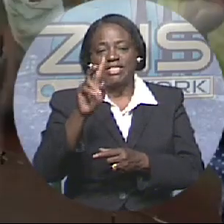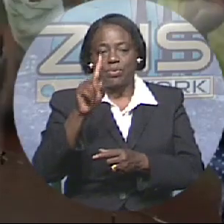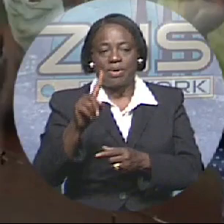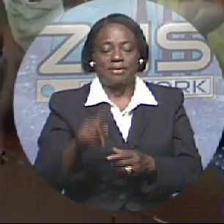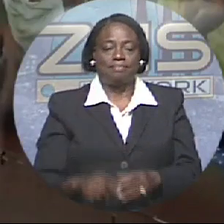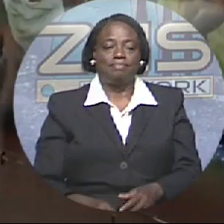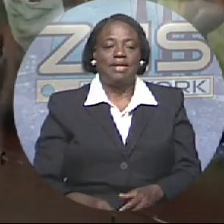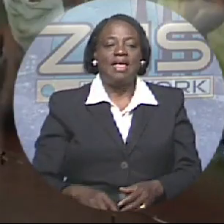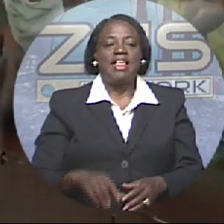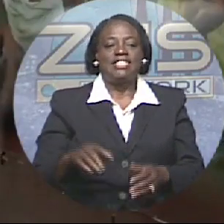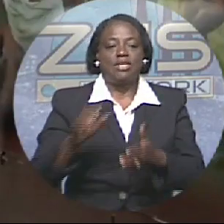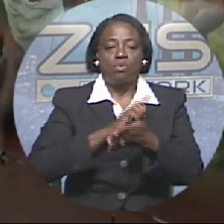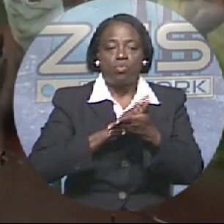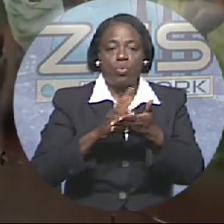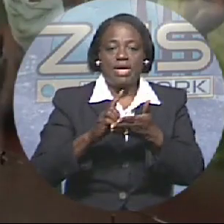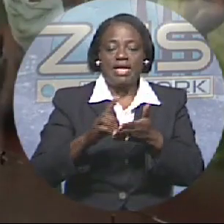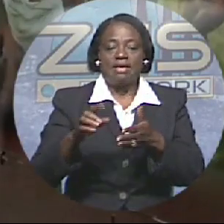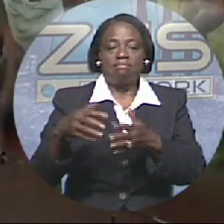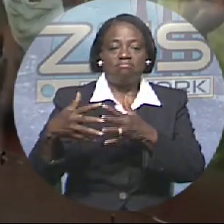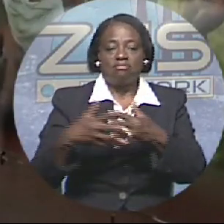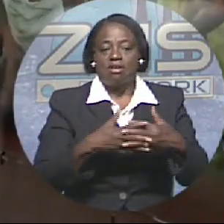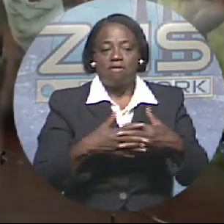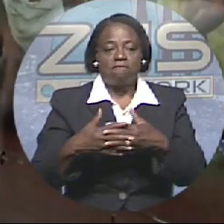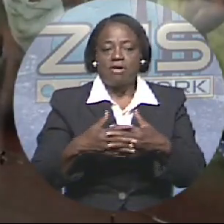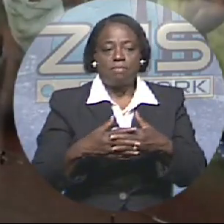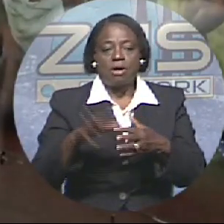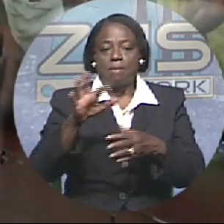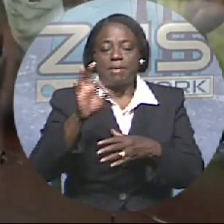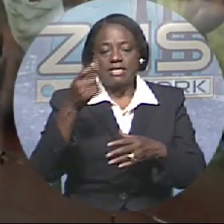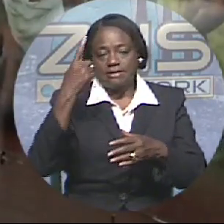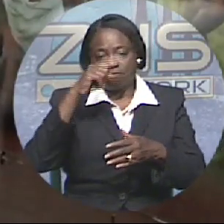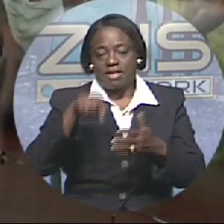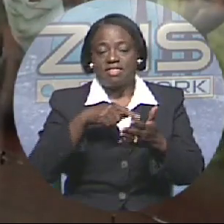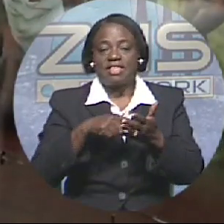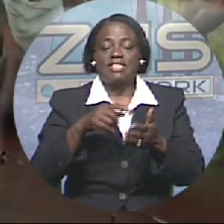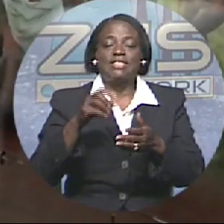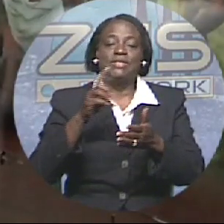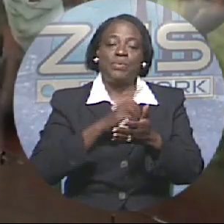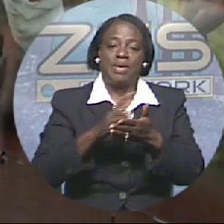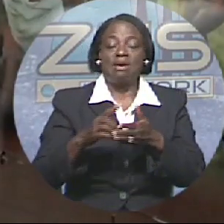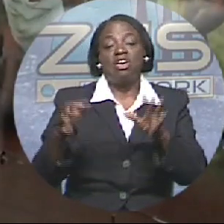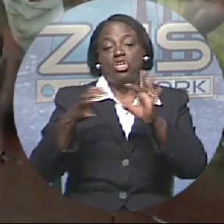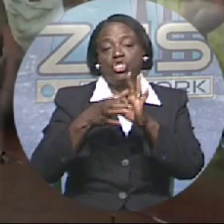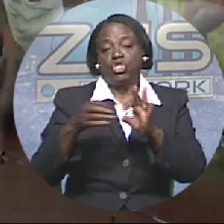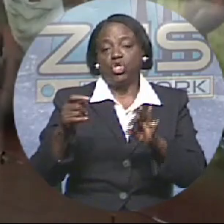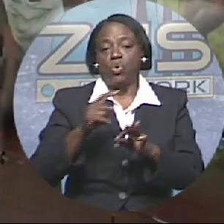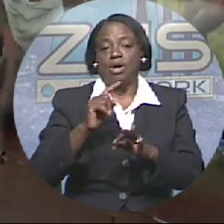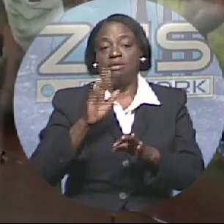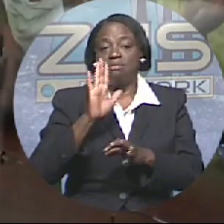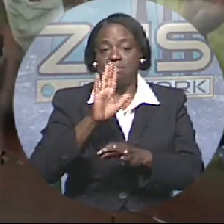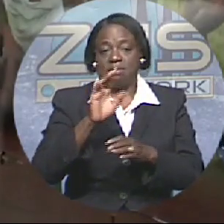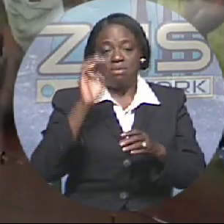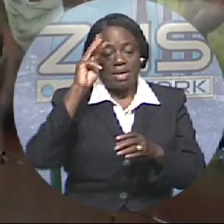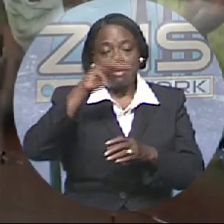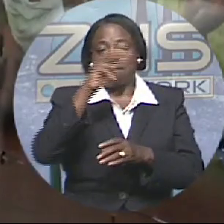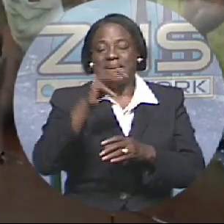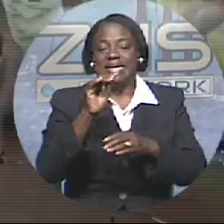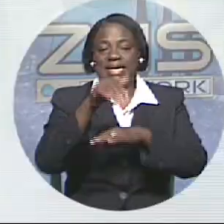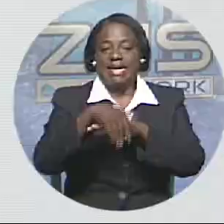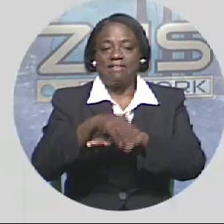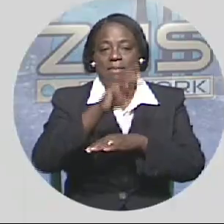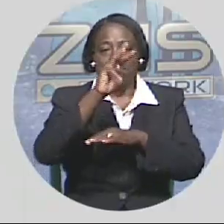28-21. Well, that's your weekly football picks for this week. And remember, join yours truly Monday night on Robinson Road, ASU Draw, Monday Night